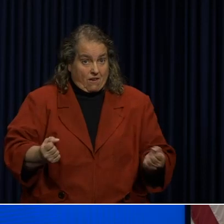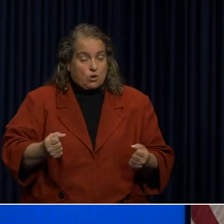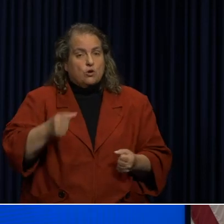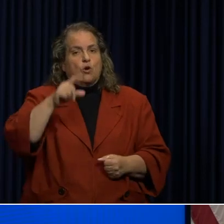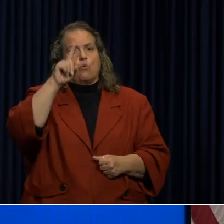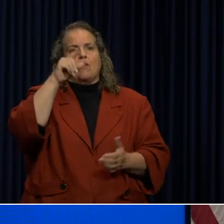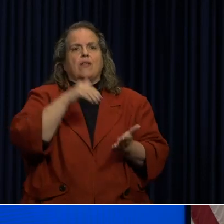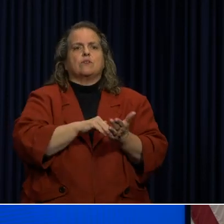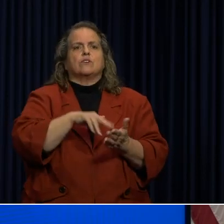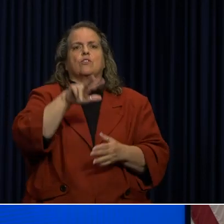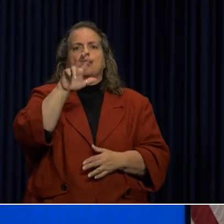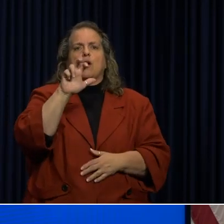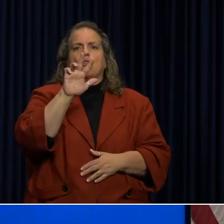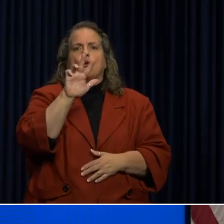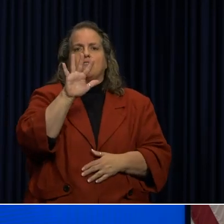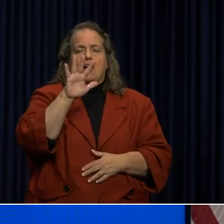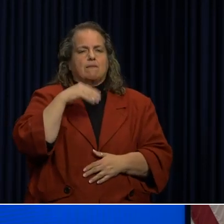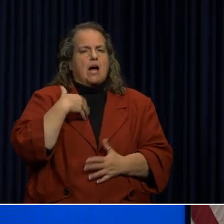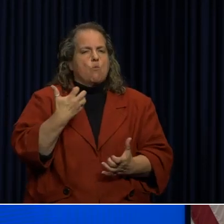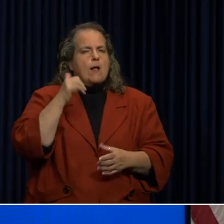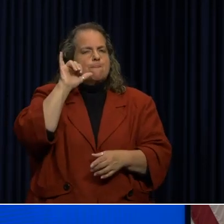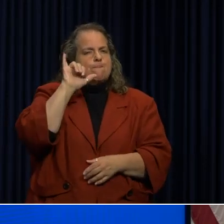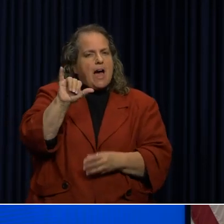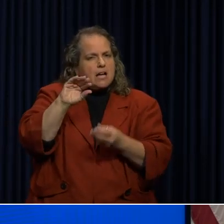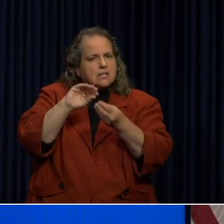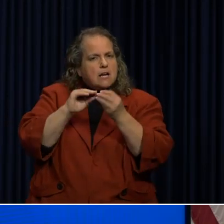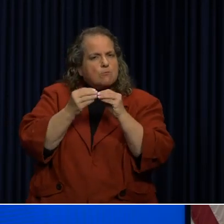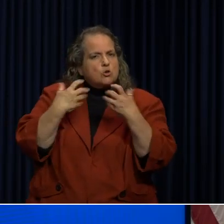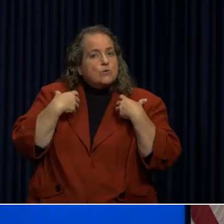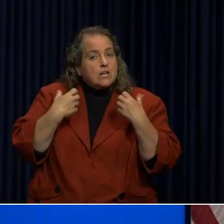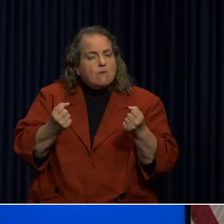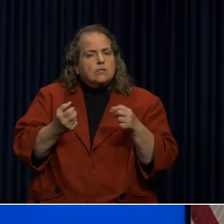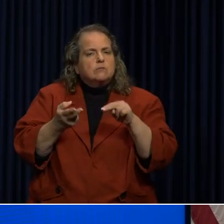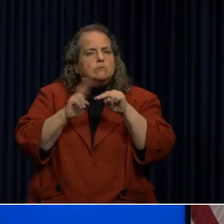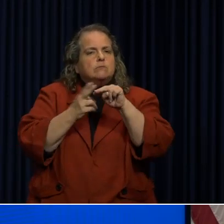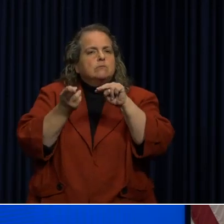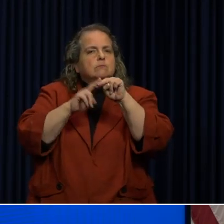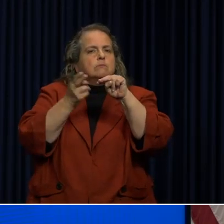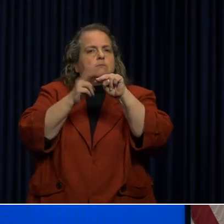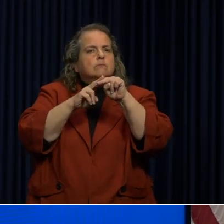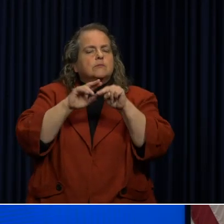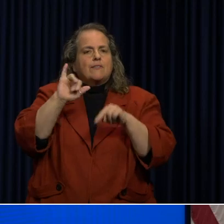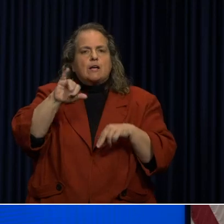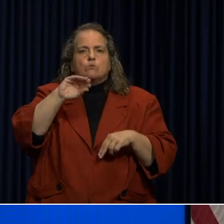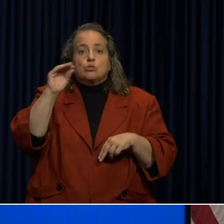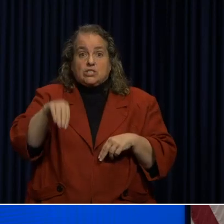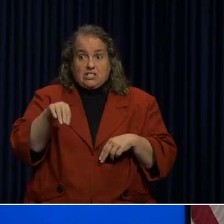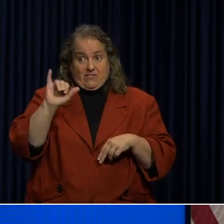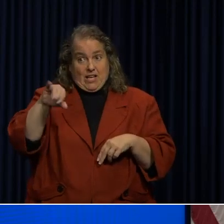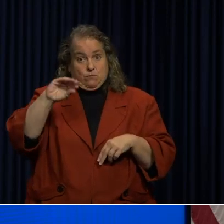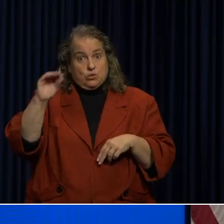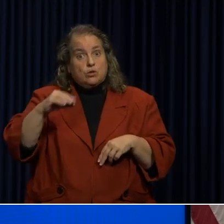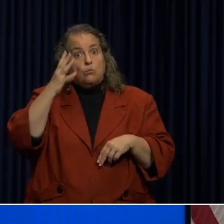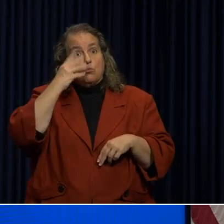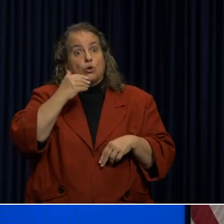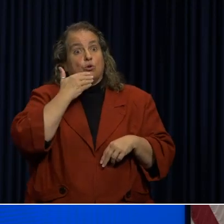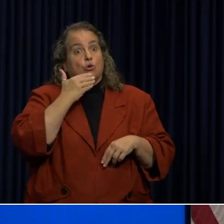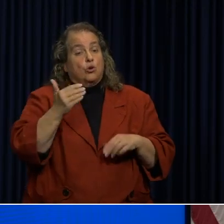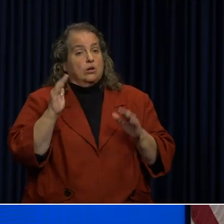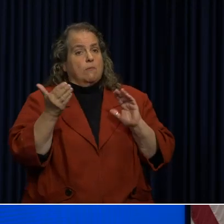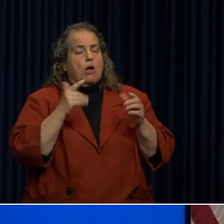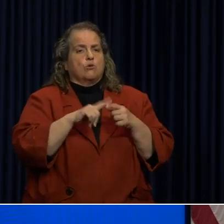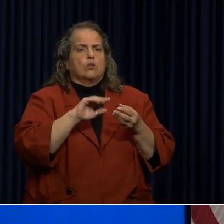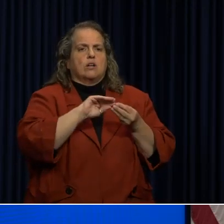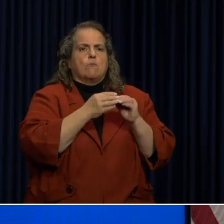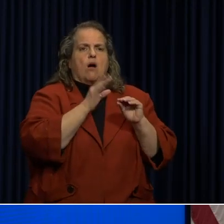1,335. We want that number to continue to grow as a percentage. It's pretty good compared to the number of cases, especially when we see how long it